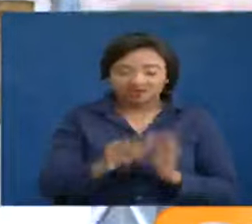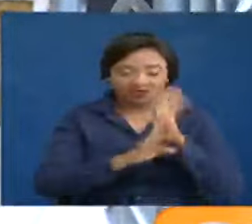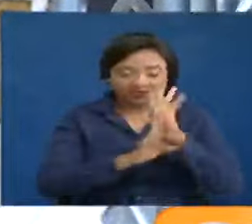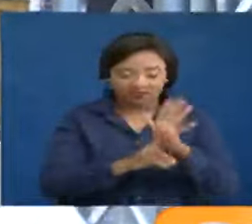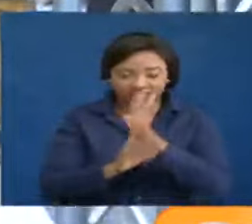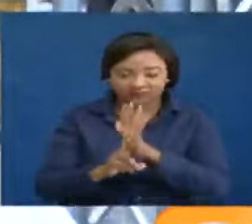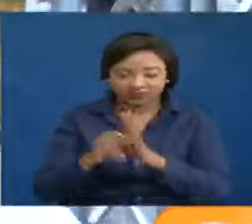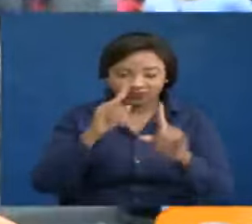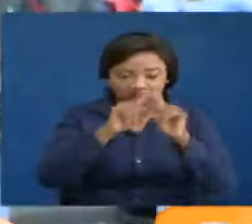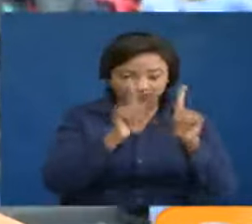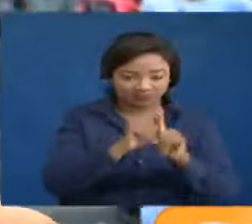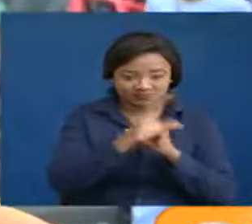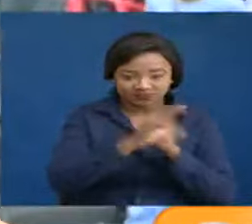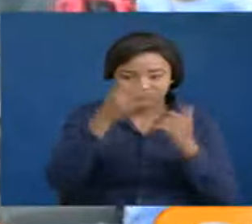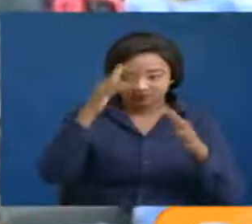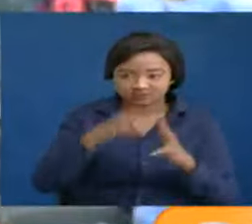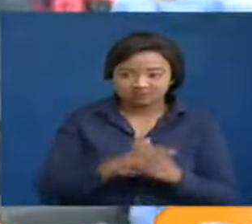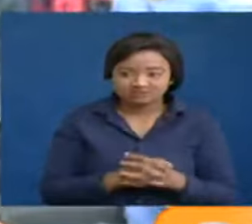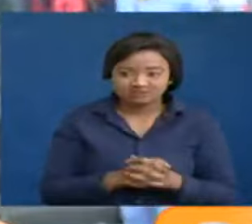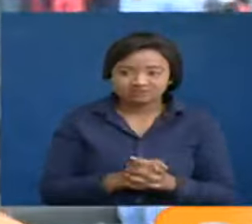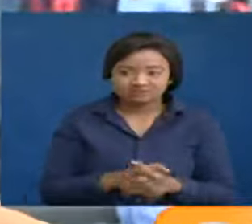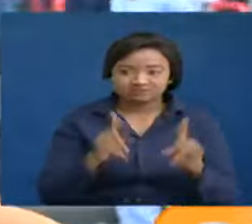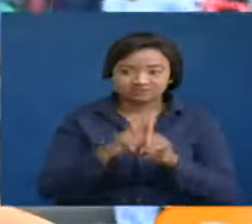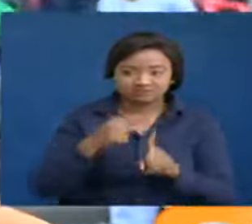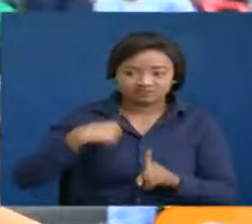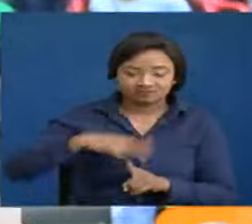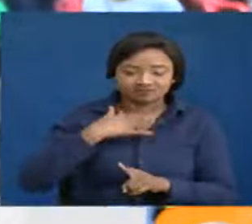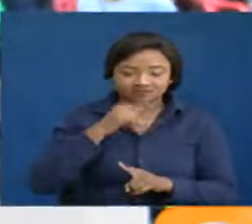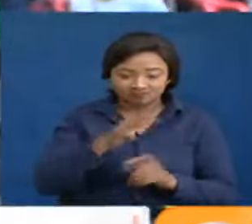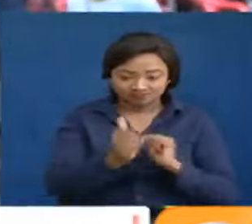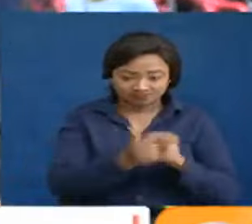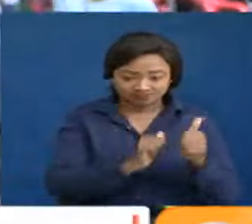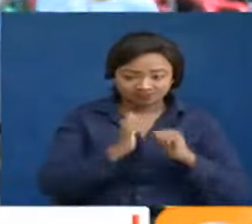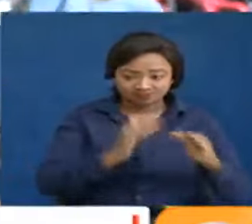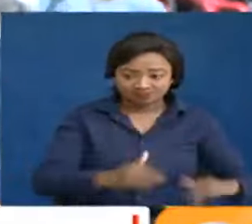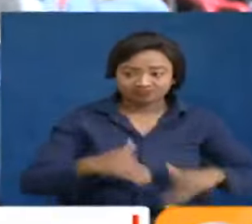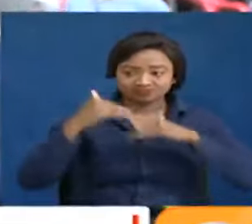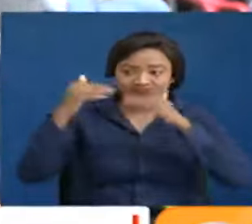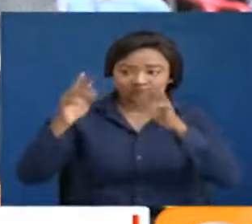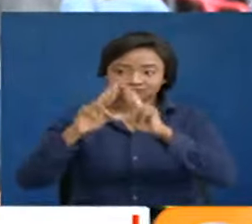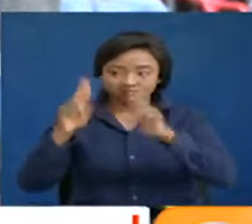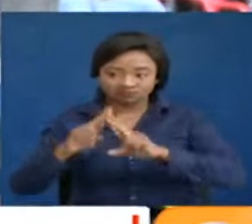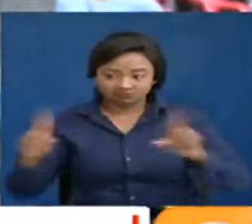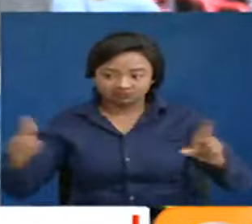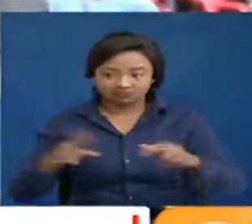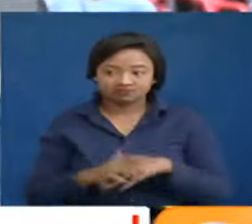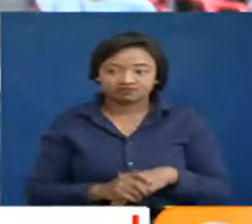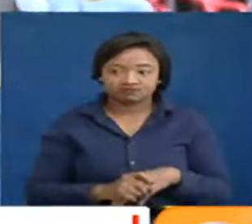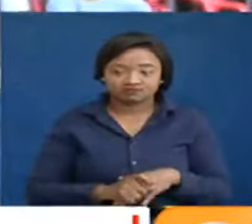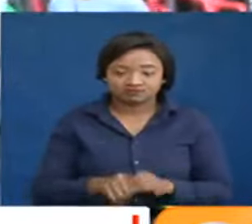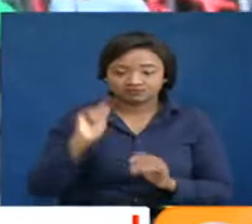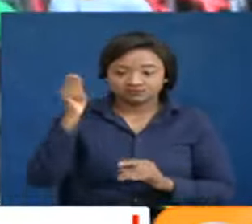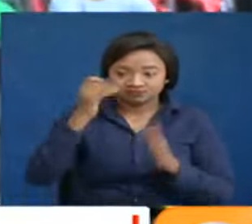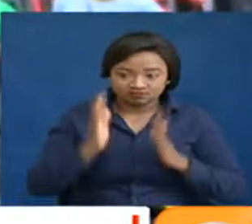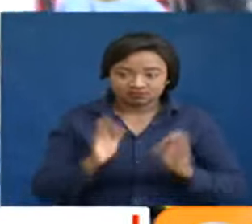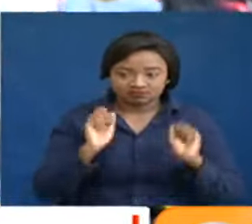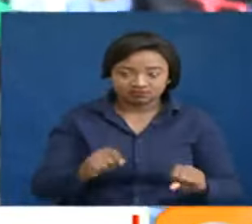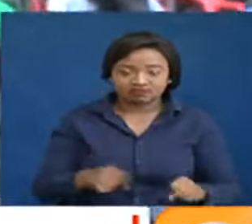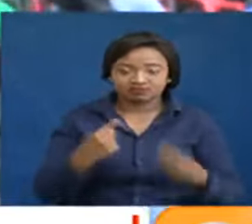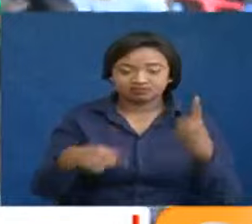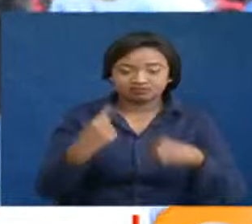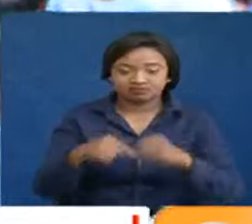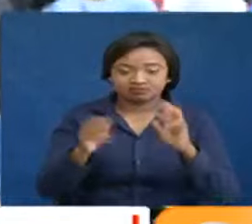represented outside there. And where we're trying to take the sport is take it international, so Kenyans can compete internationally. As you saw recently